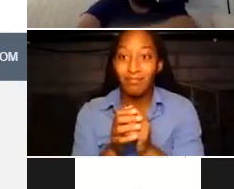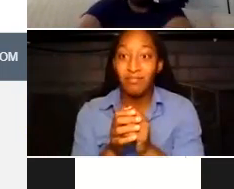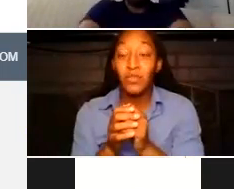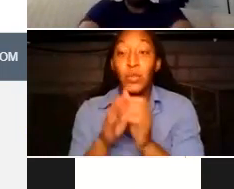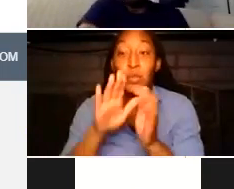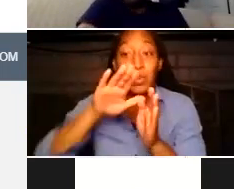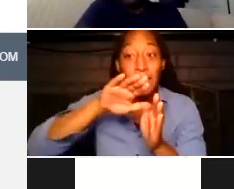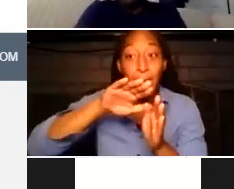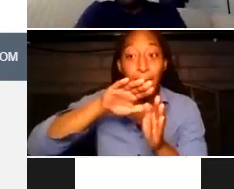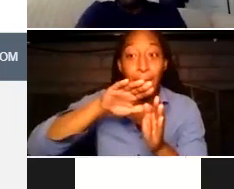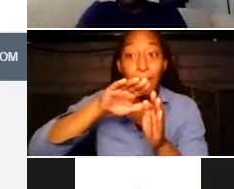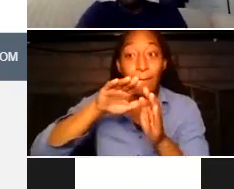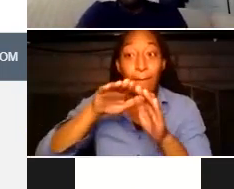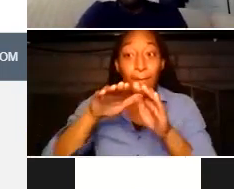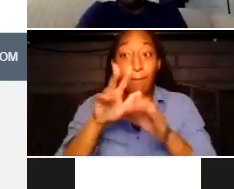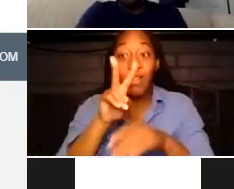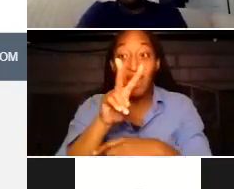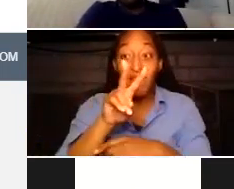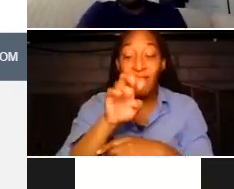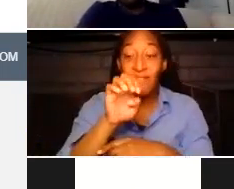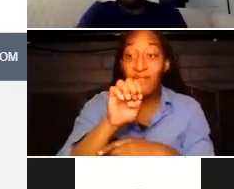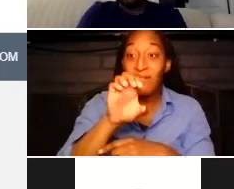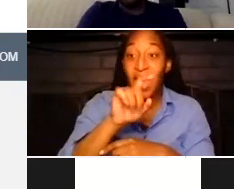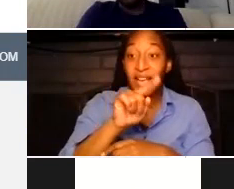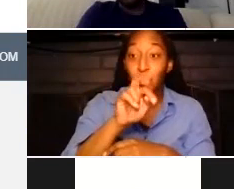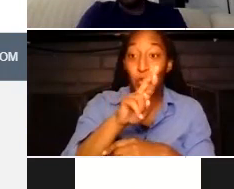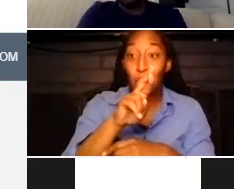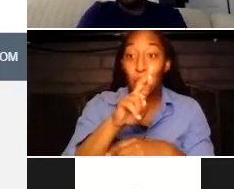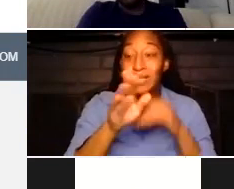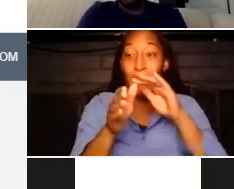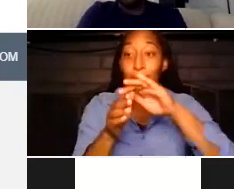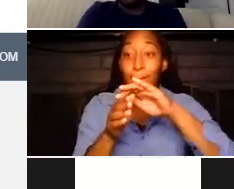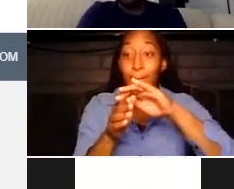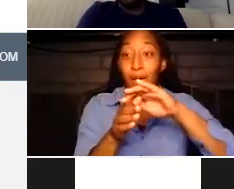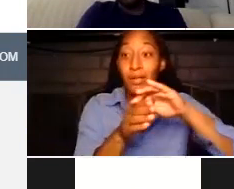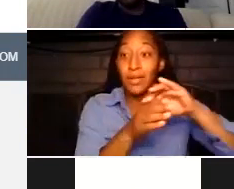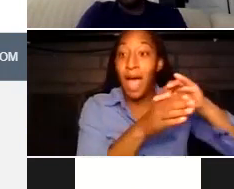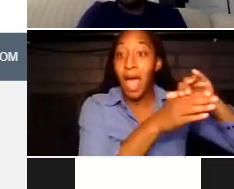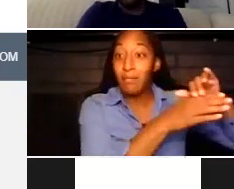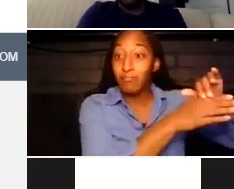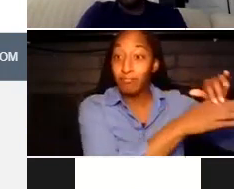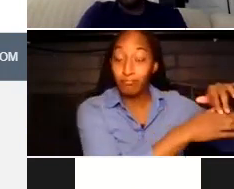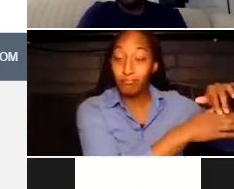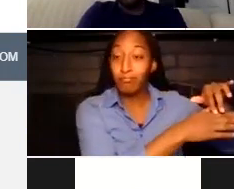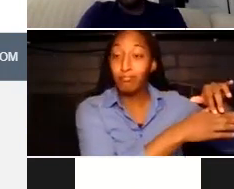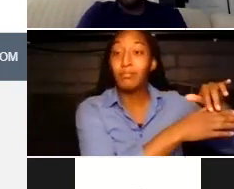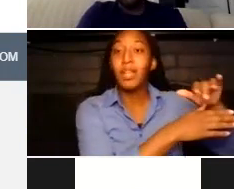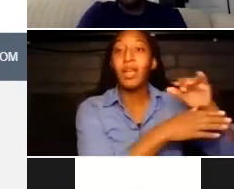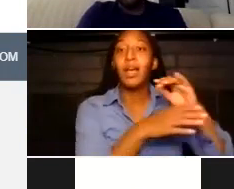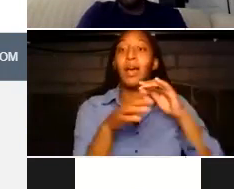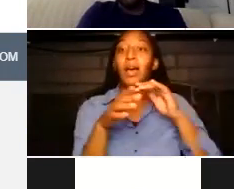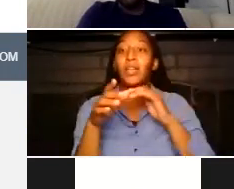much simpler way of analyzing motion from a work and energy perspective. But we have to know how to